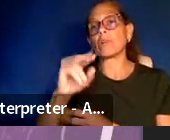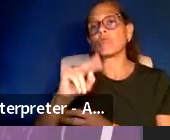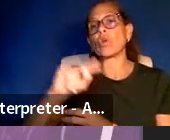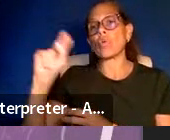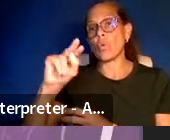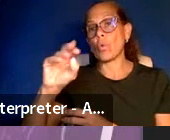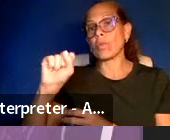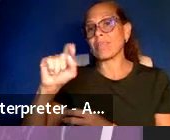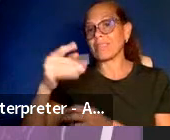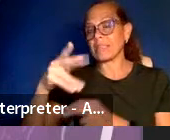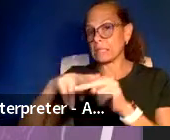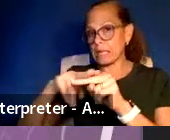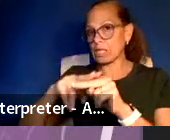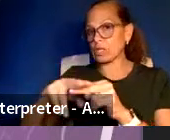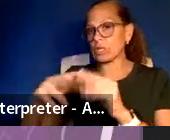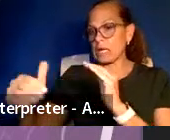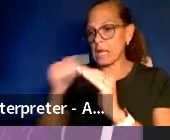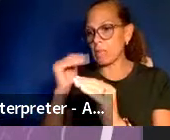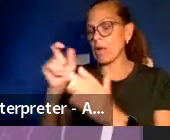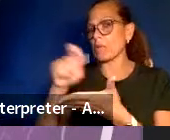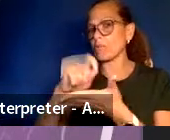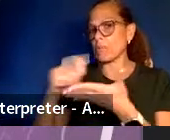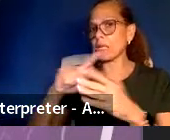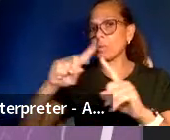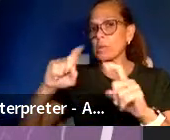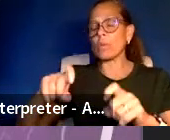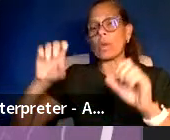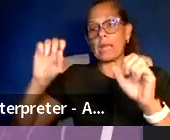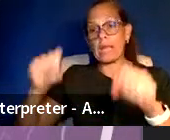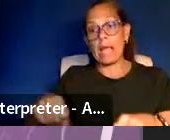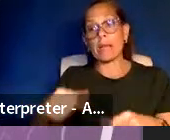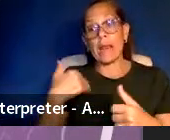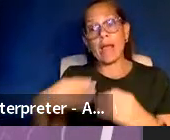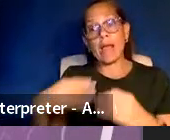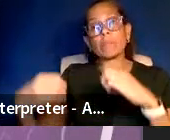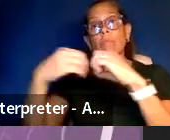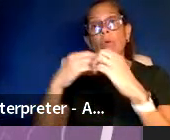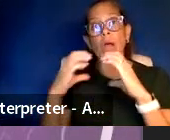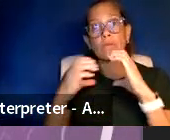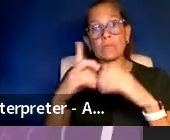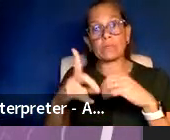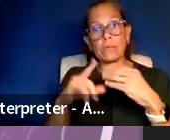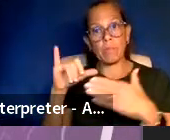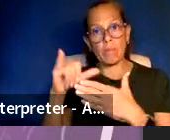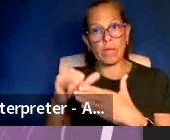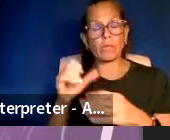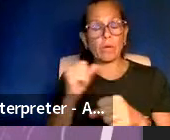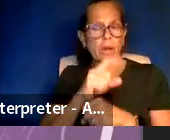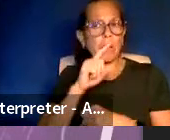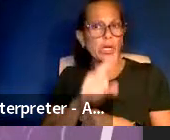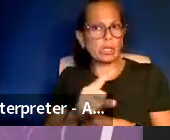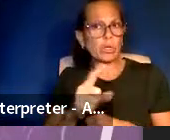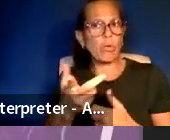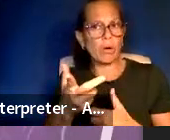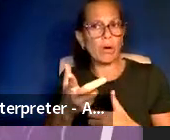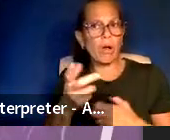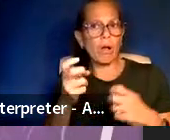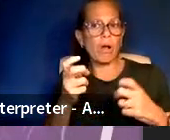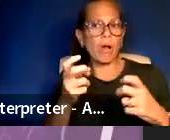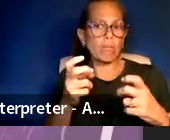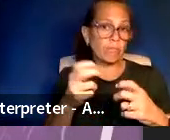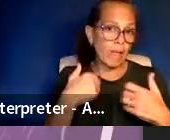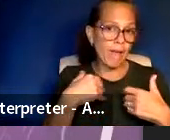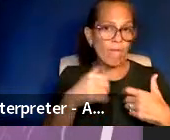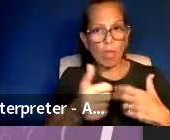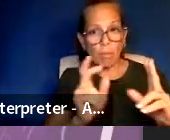And if you wanted to write up these questions, we'd be happy to jump on and have an additional conversation on that, but also want to make sure to give room to additional